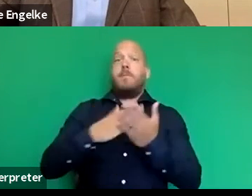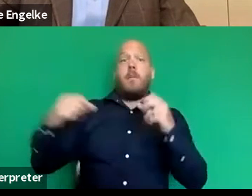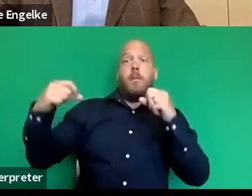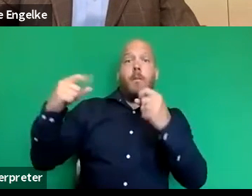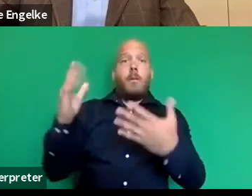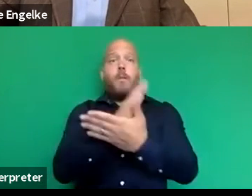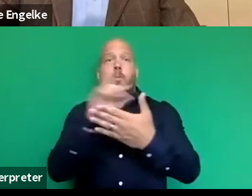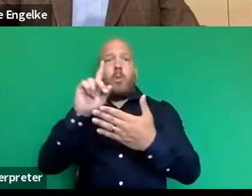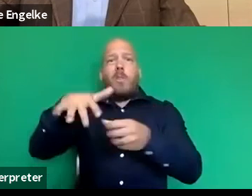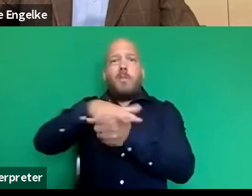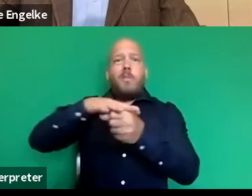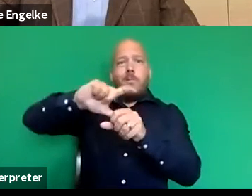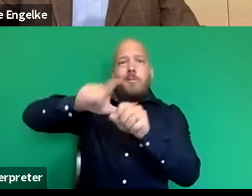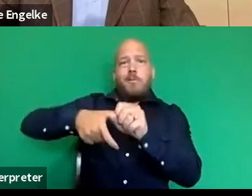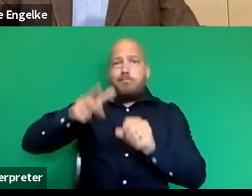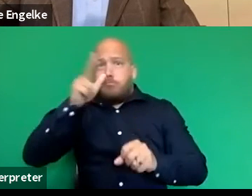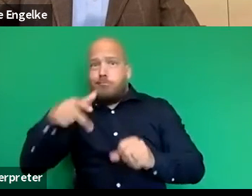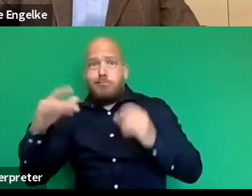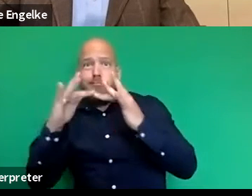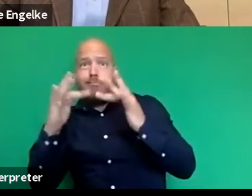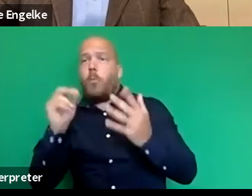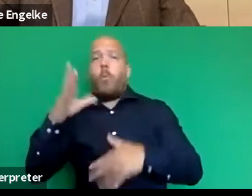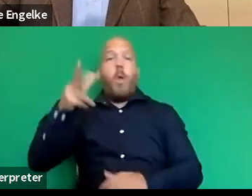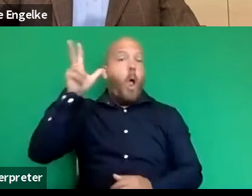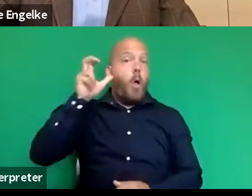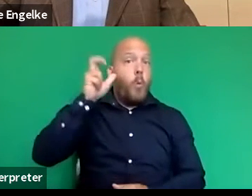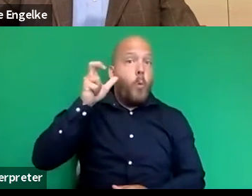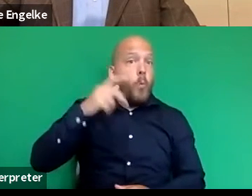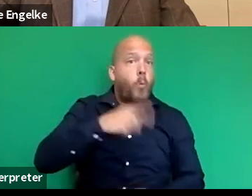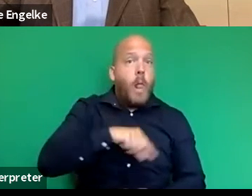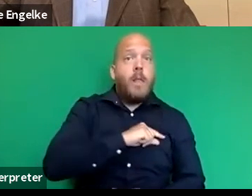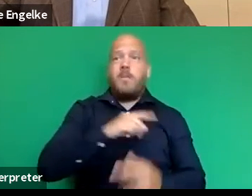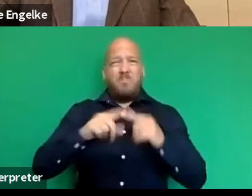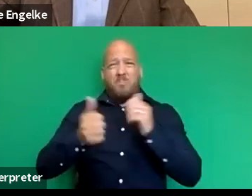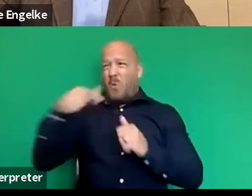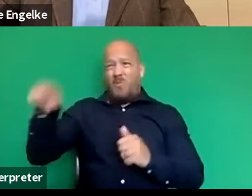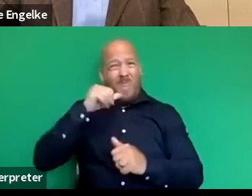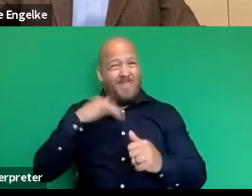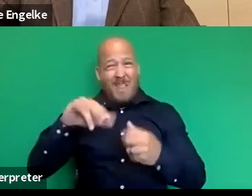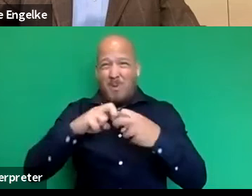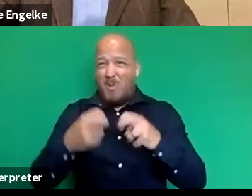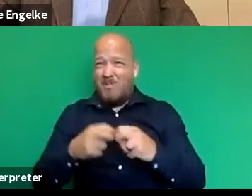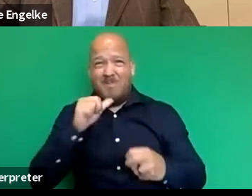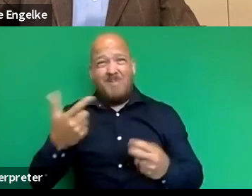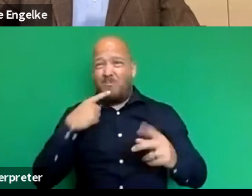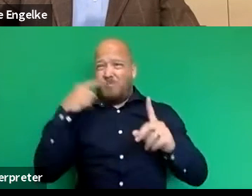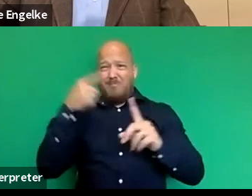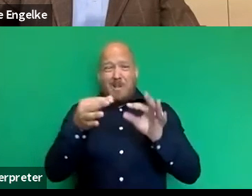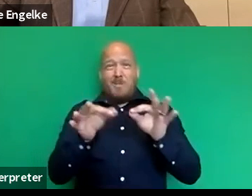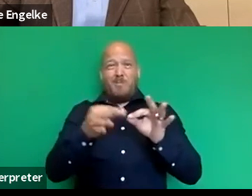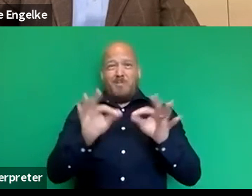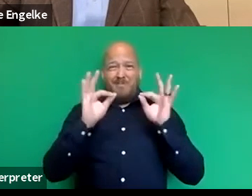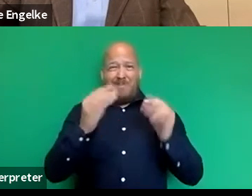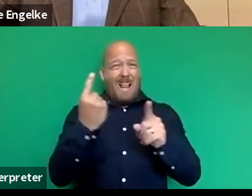very rarely is it a problem with the actual captioning, the accuracy of the captioning. And that's our principal mechanism